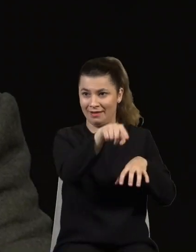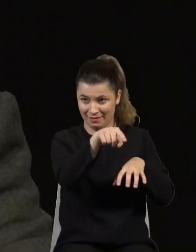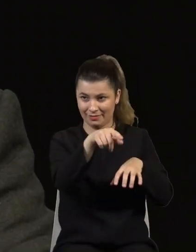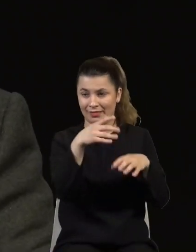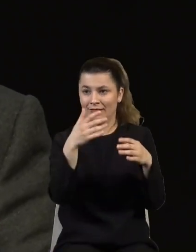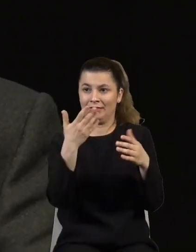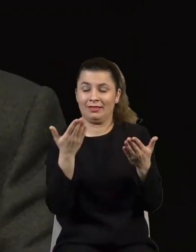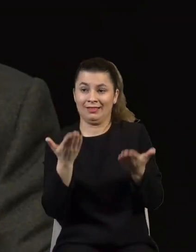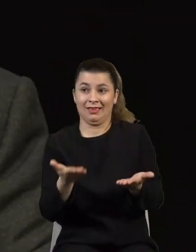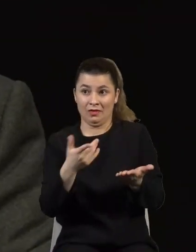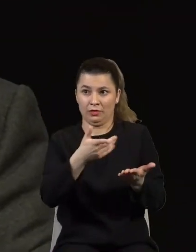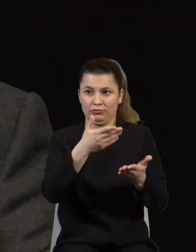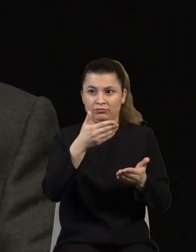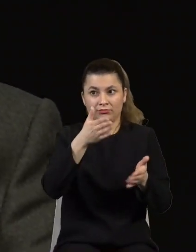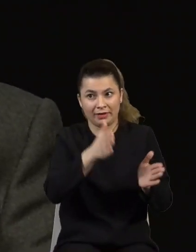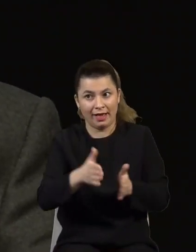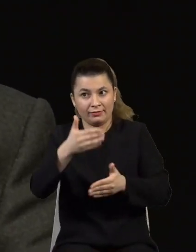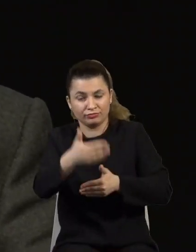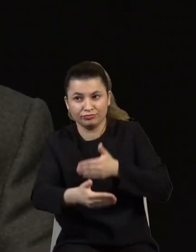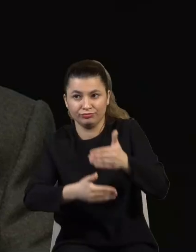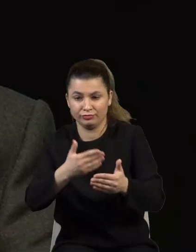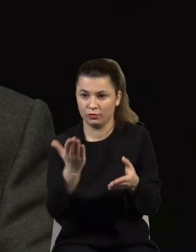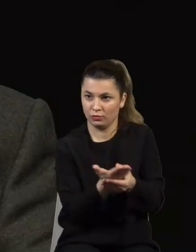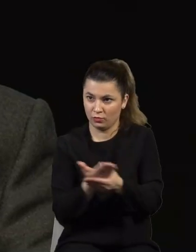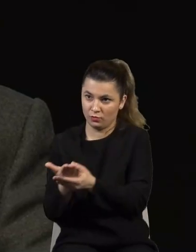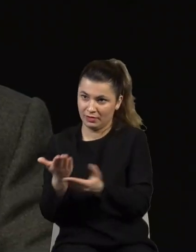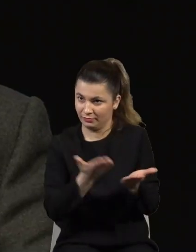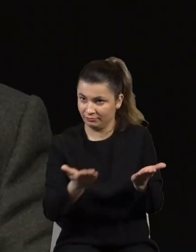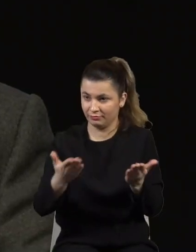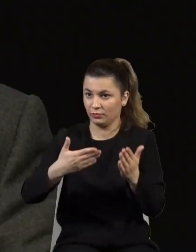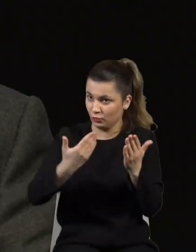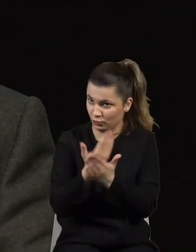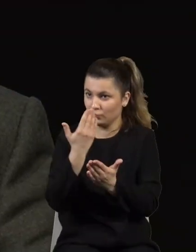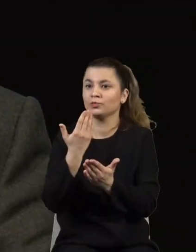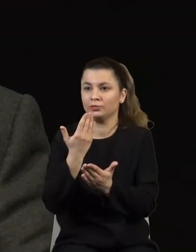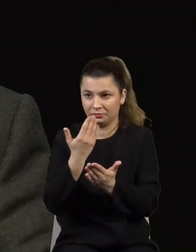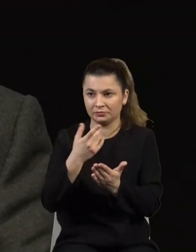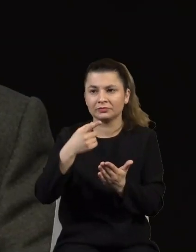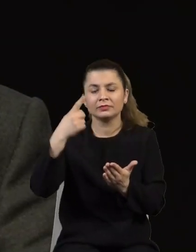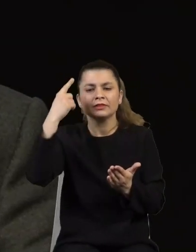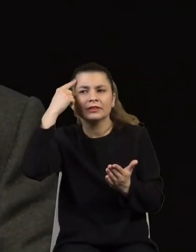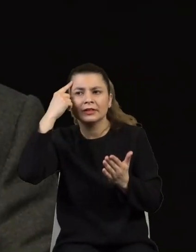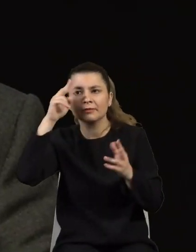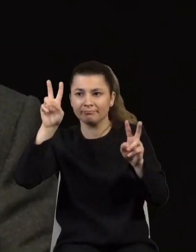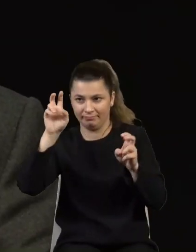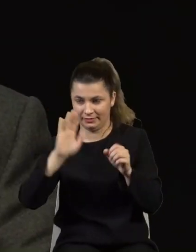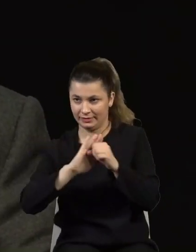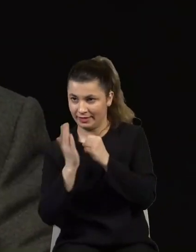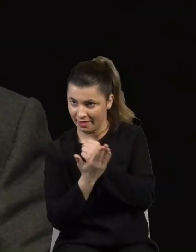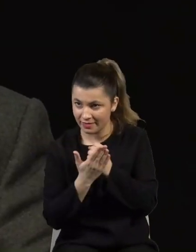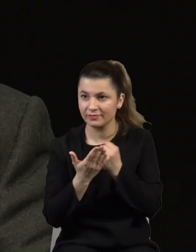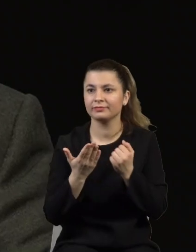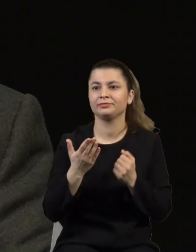for let's say securities. It's focusing on dual use. There are other facilities like the defense equity facility with the EIF,